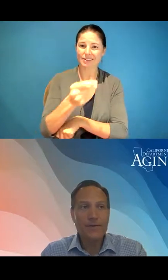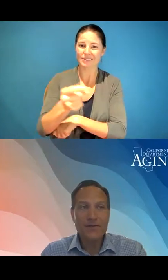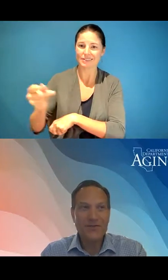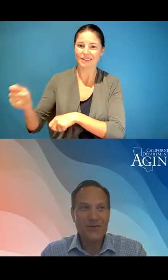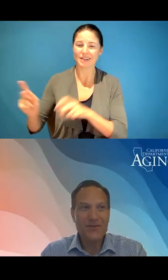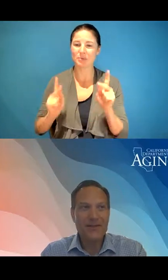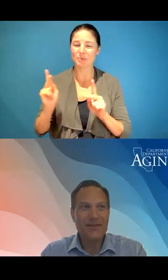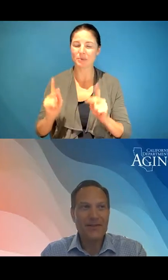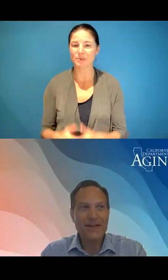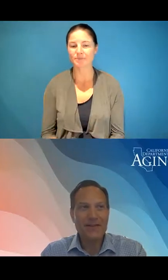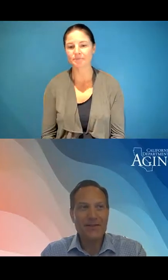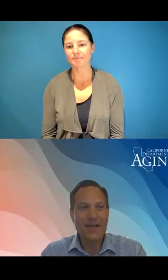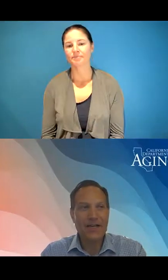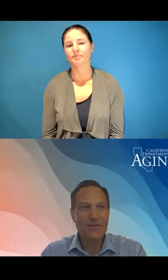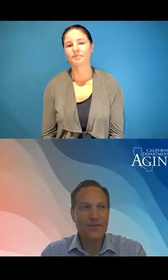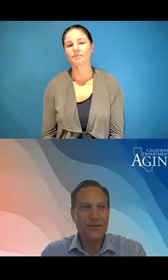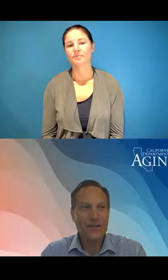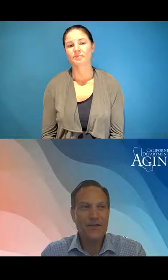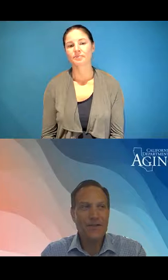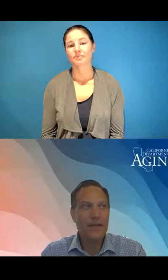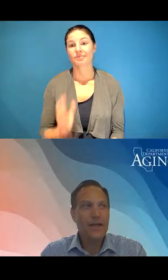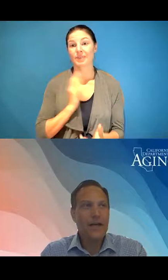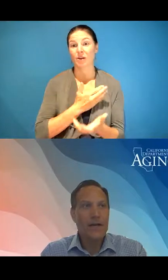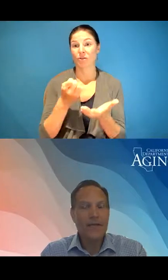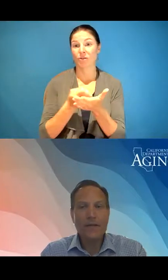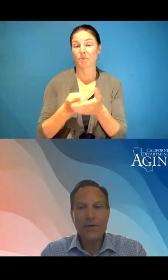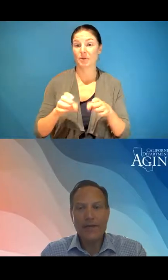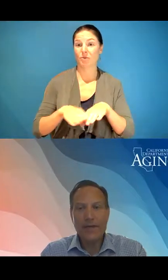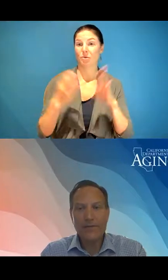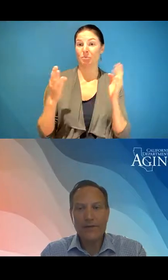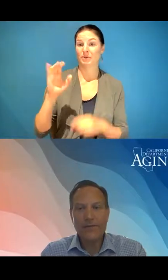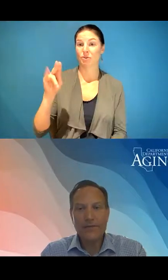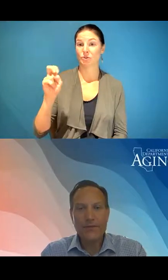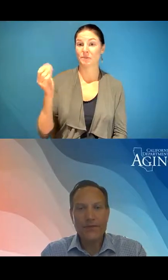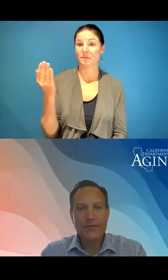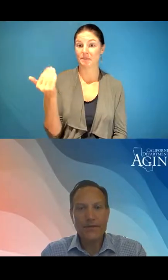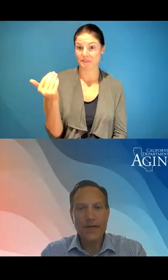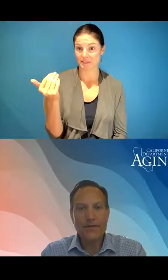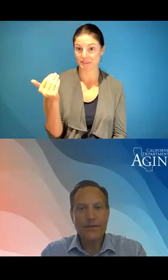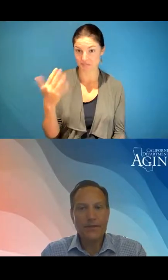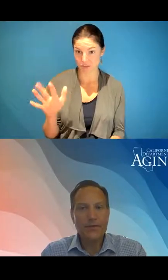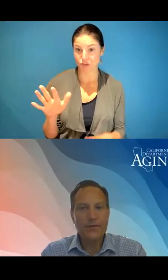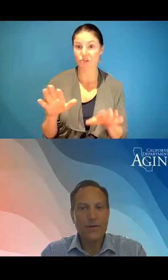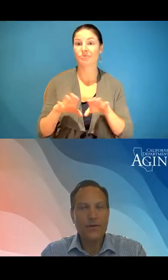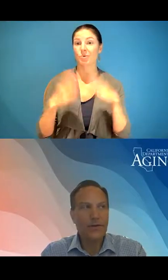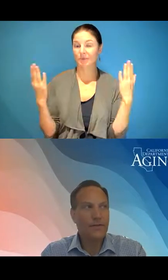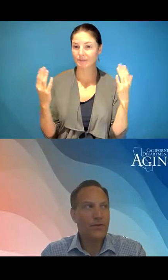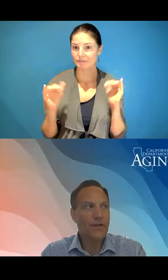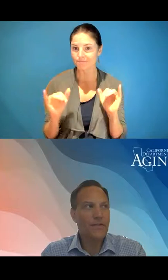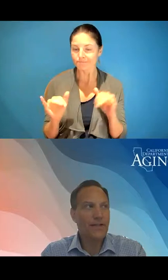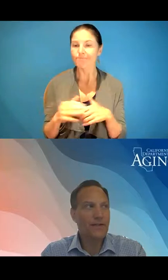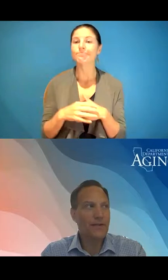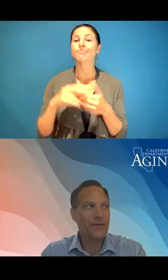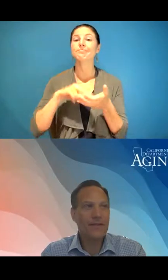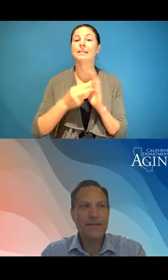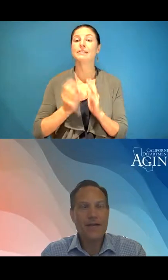know, officially reopened effective June 15th. And so with that, we've started issuing guidance to our various